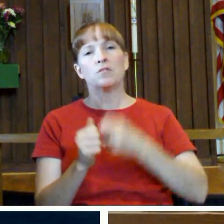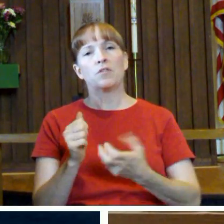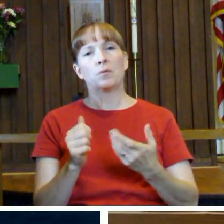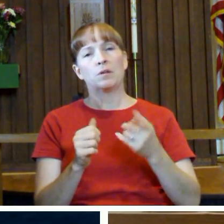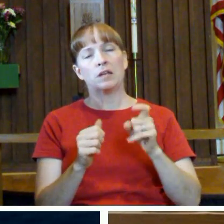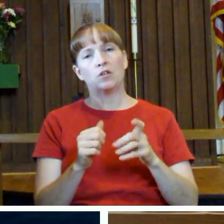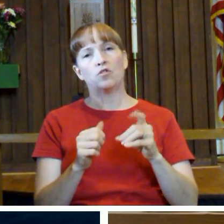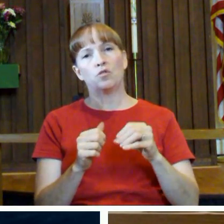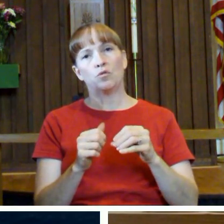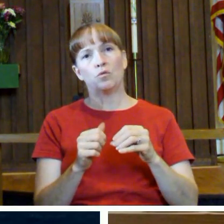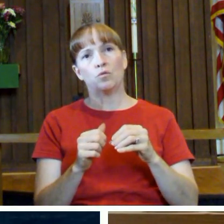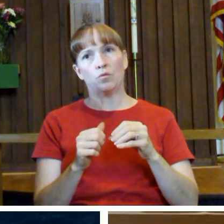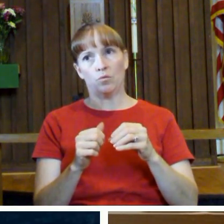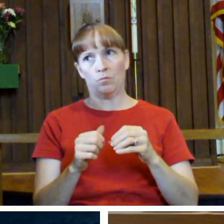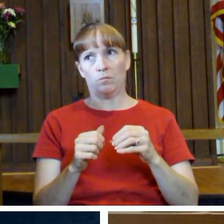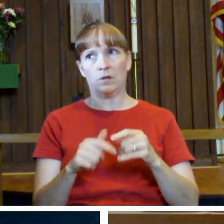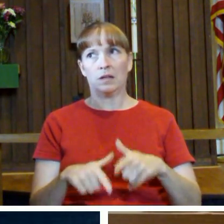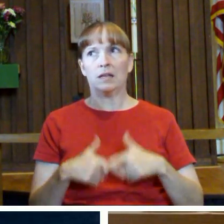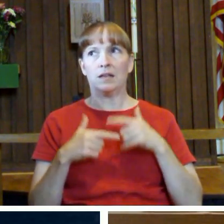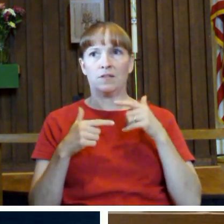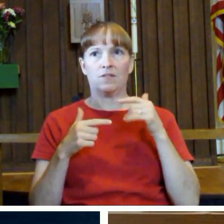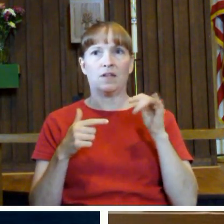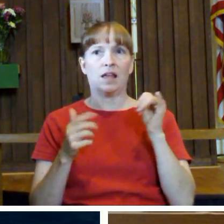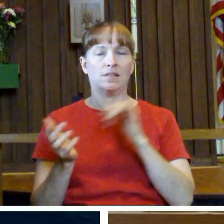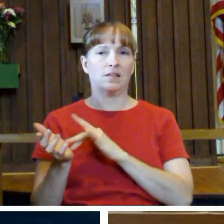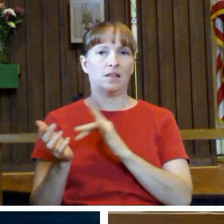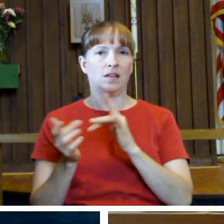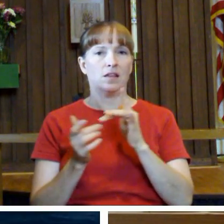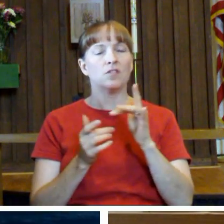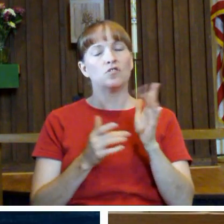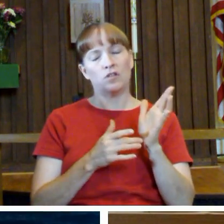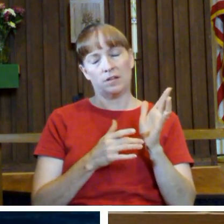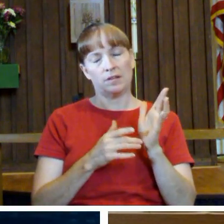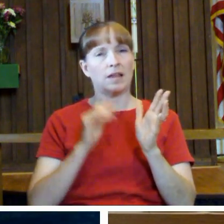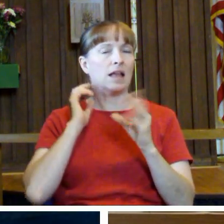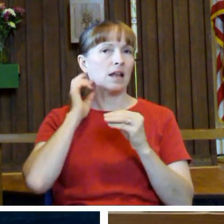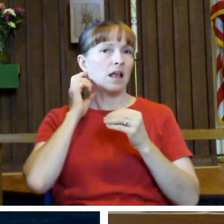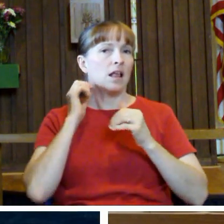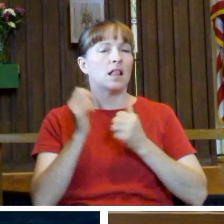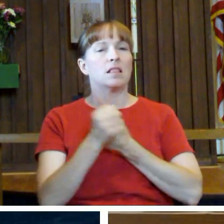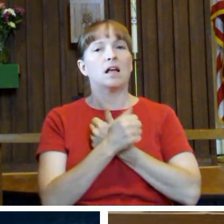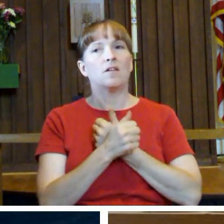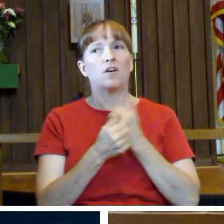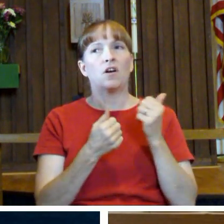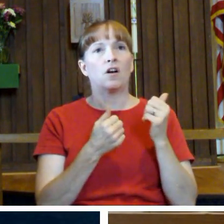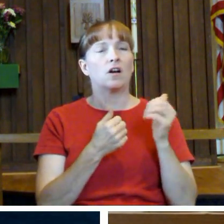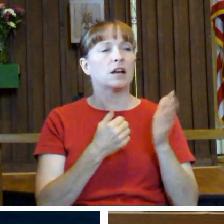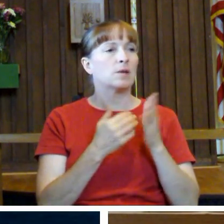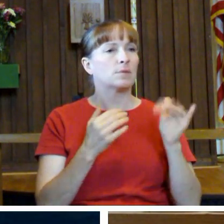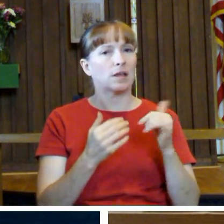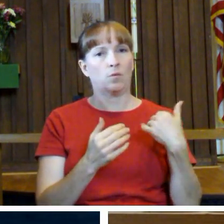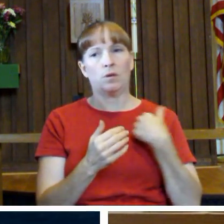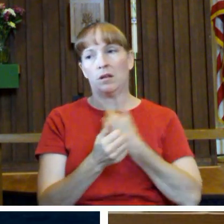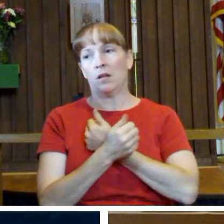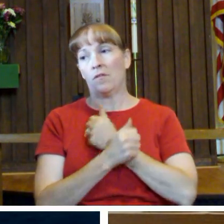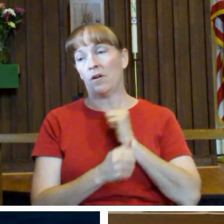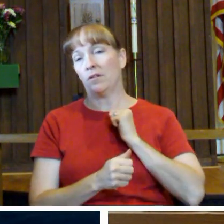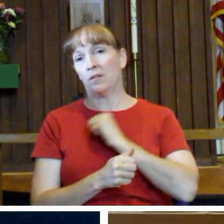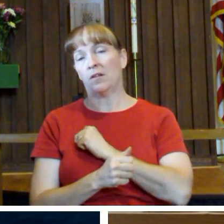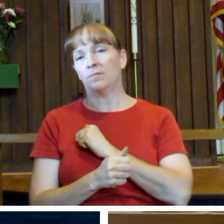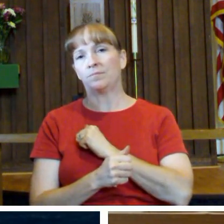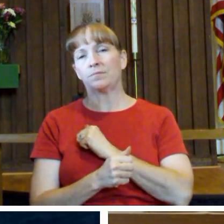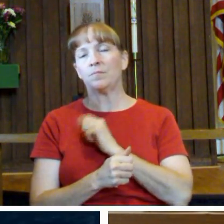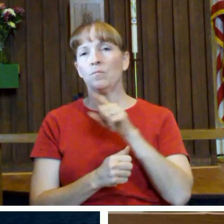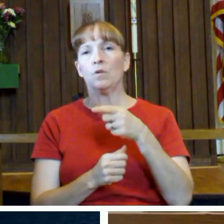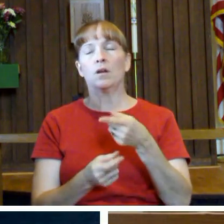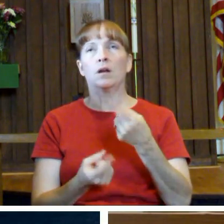faith of loving others as we love ourselves and loving our enemies can only come from God and saying